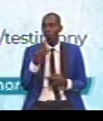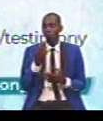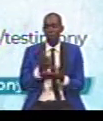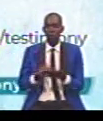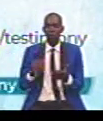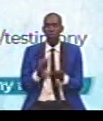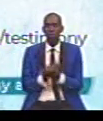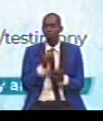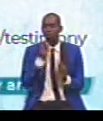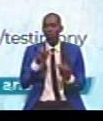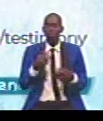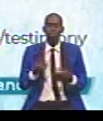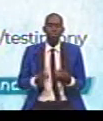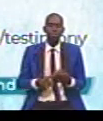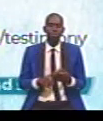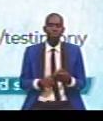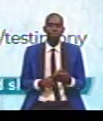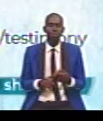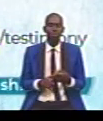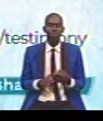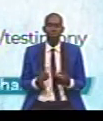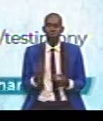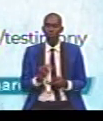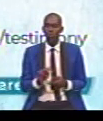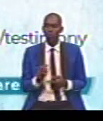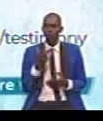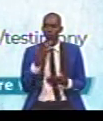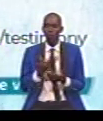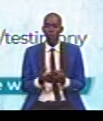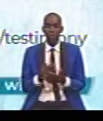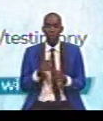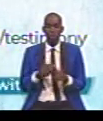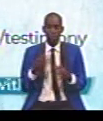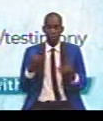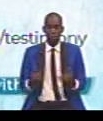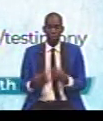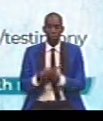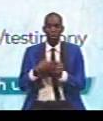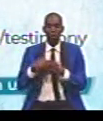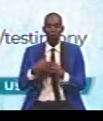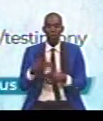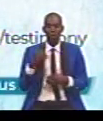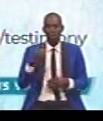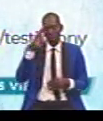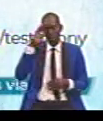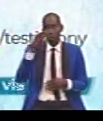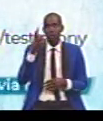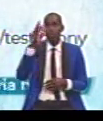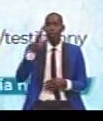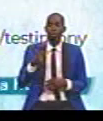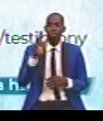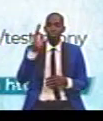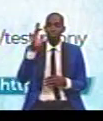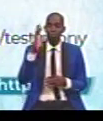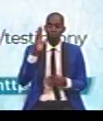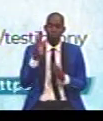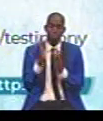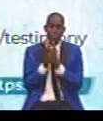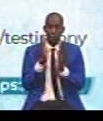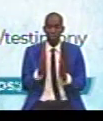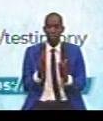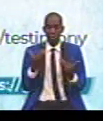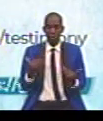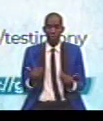to turn my neck well for some years now, but today after Pastor Kumuyi's prayer at GCK first